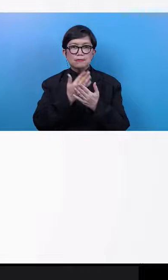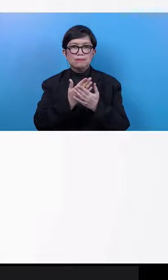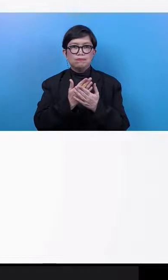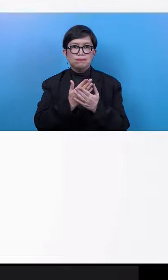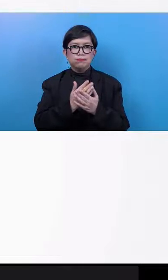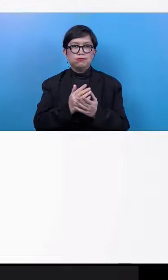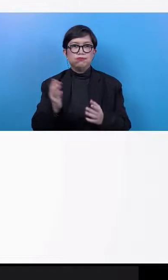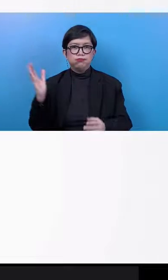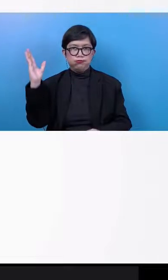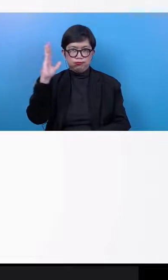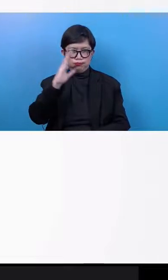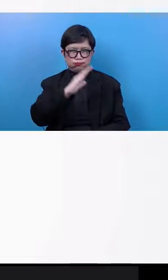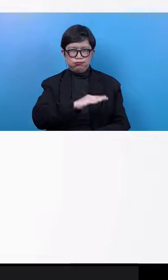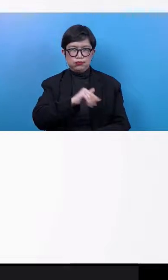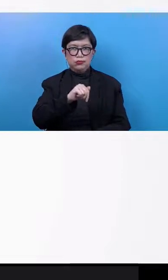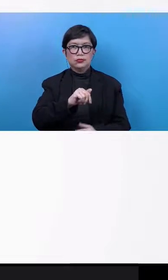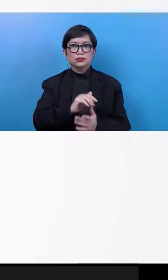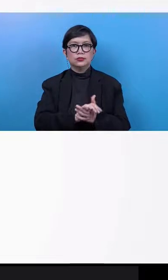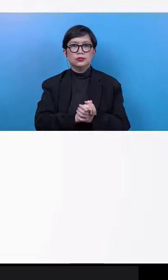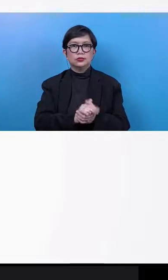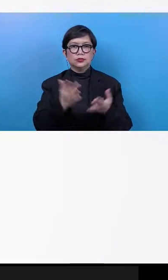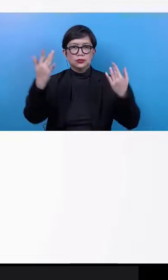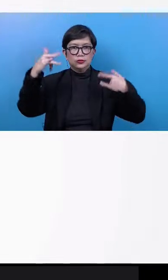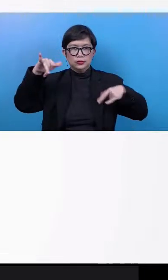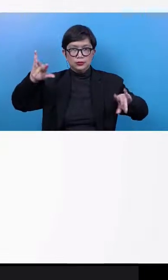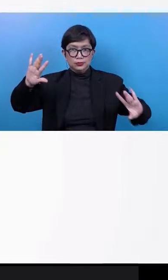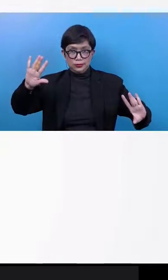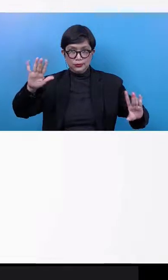don't know the slides. Are they coming on?